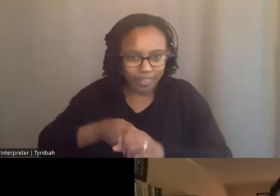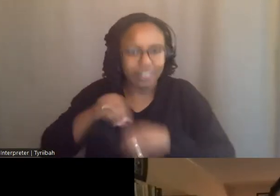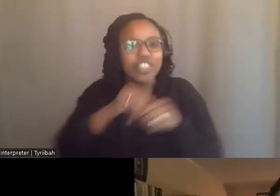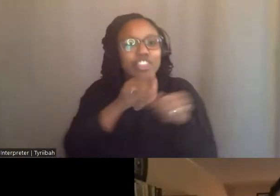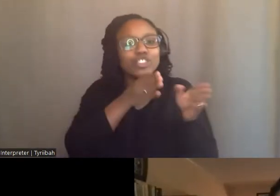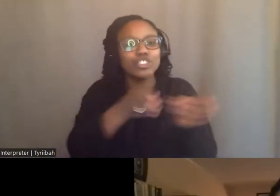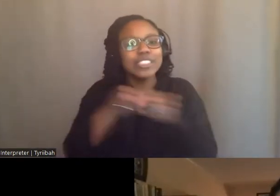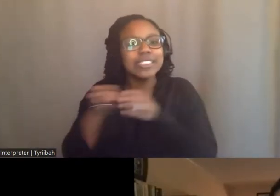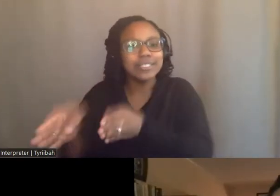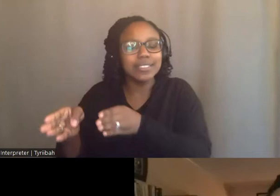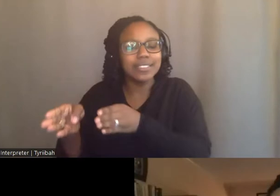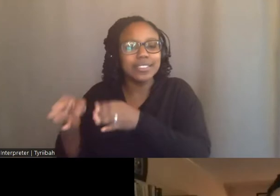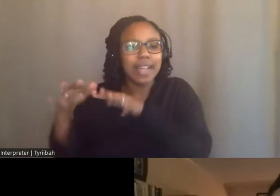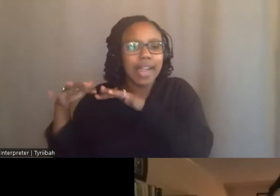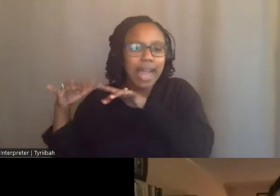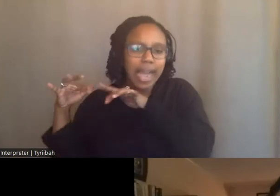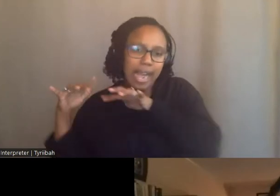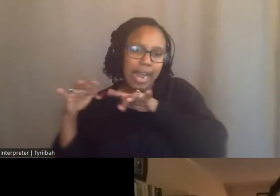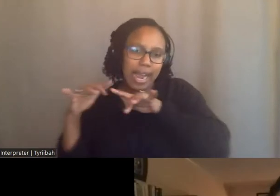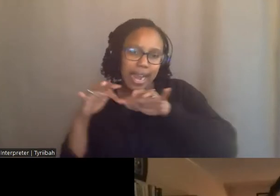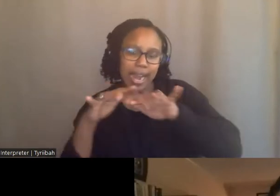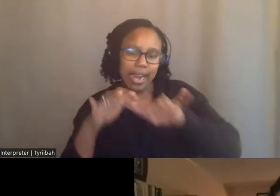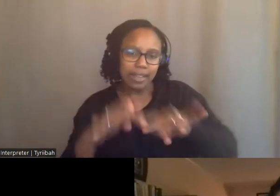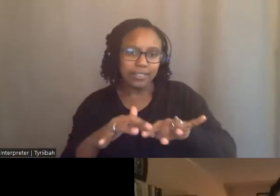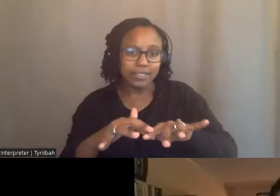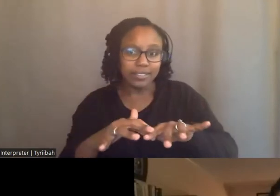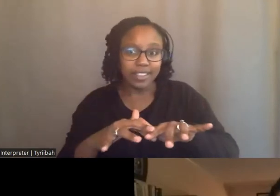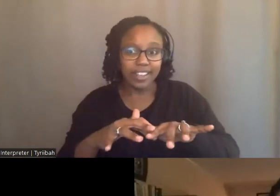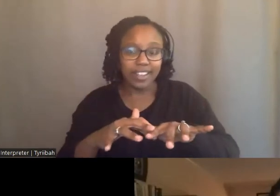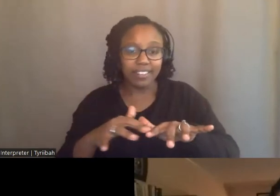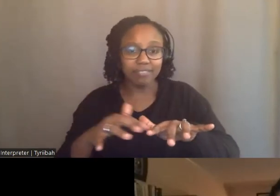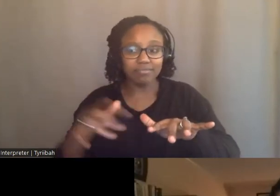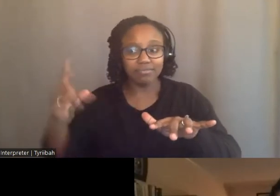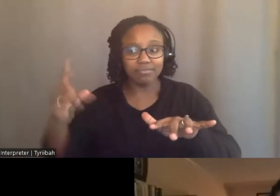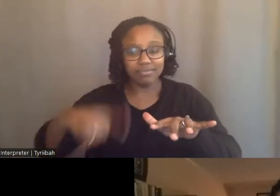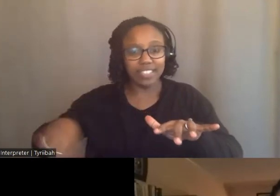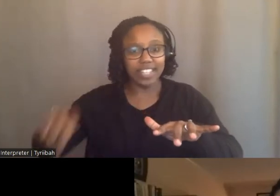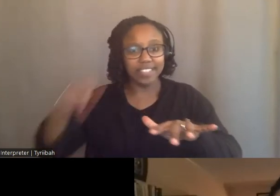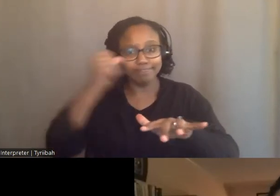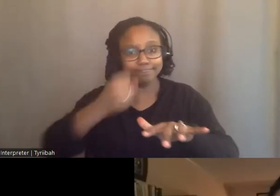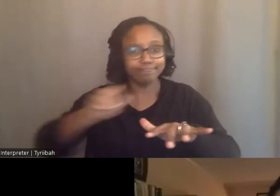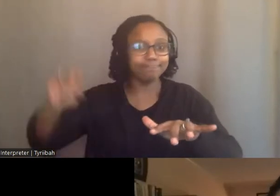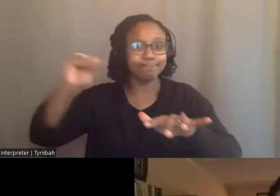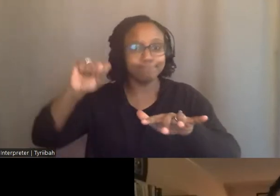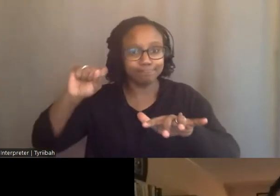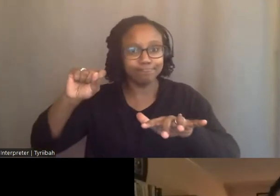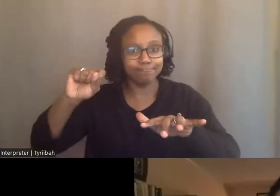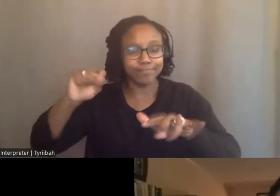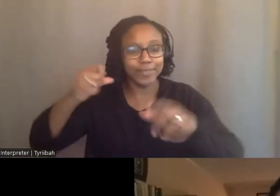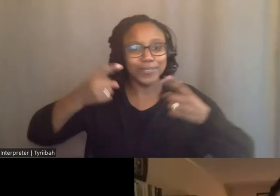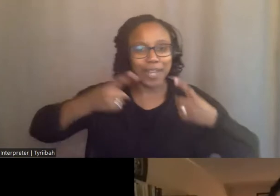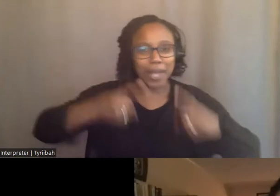And as a result of their activism, the city changed